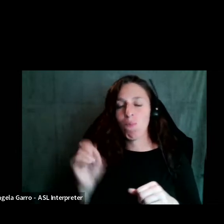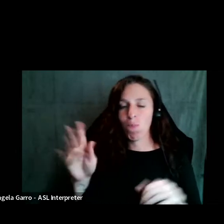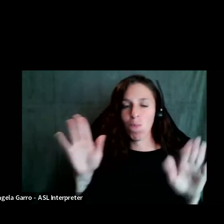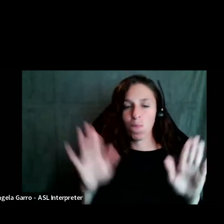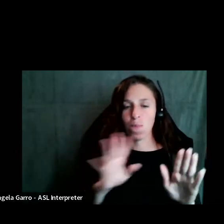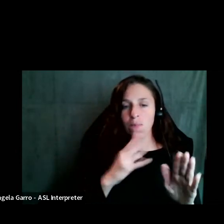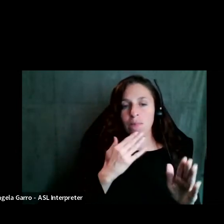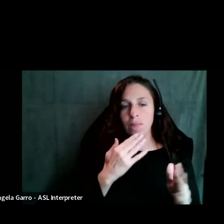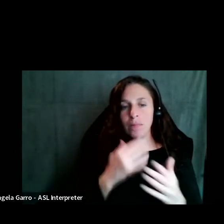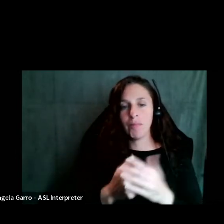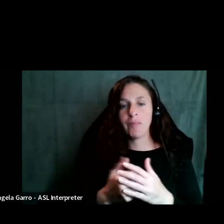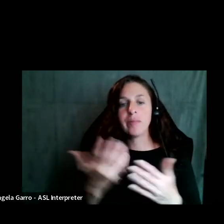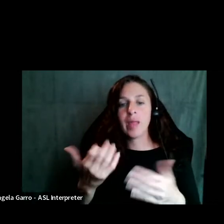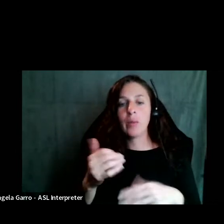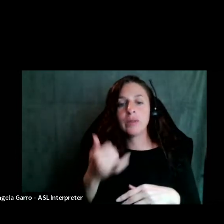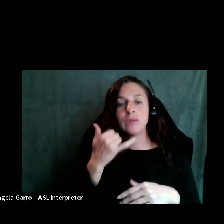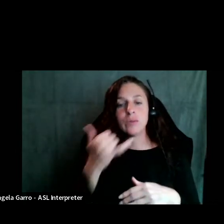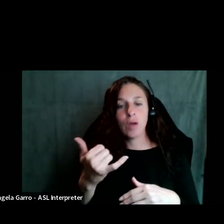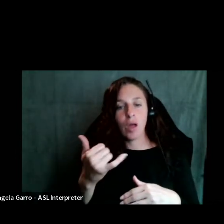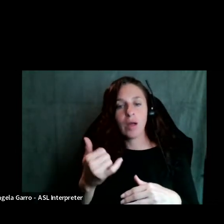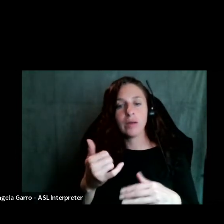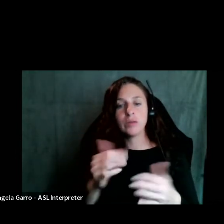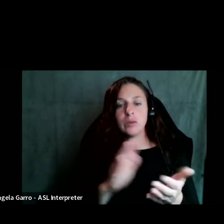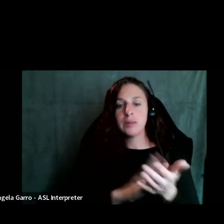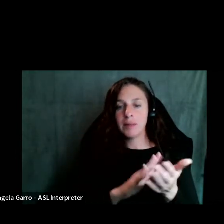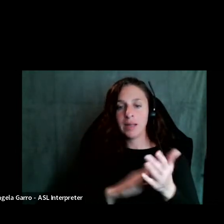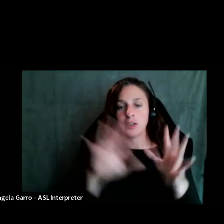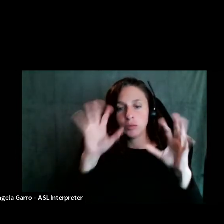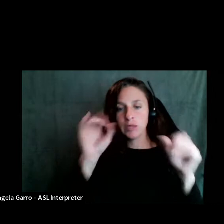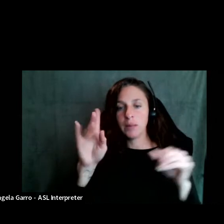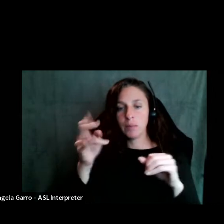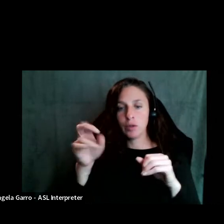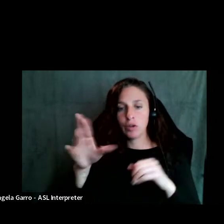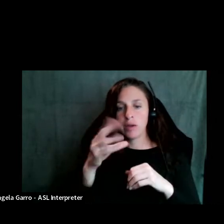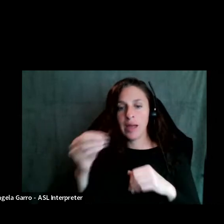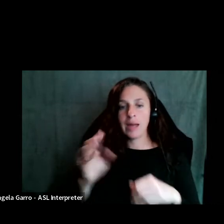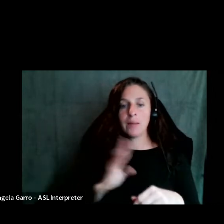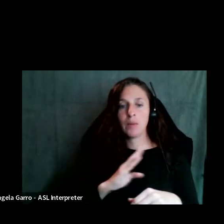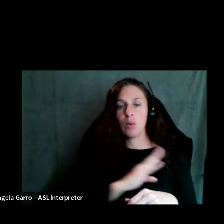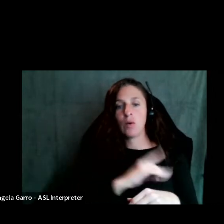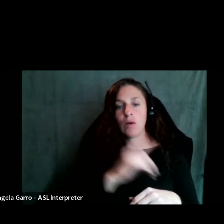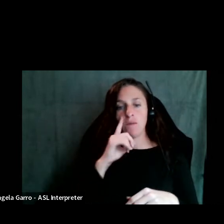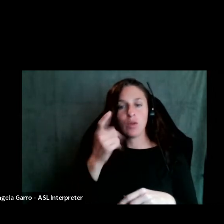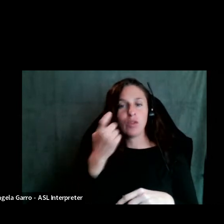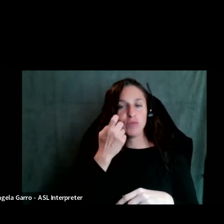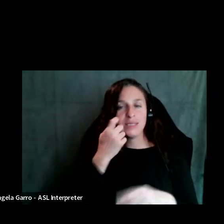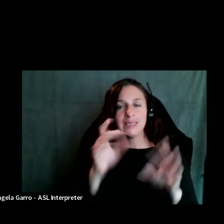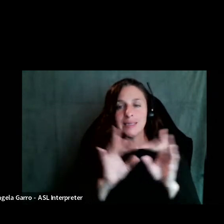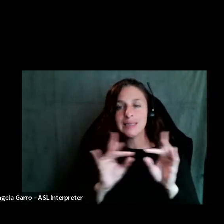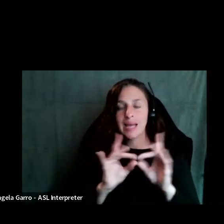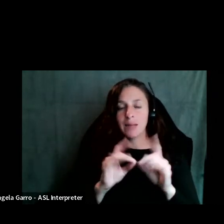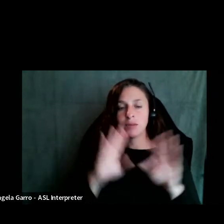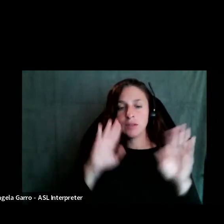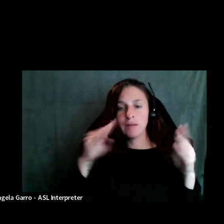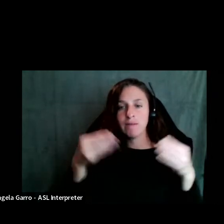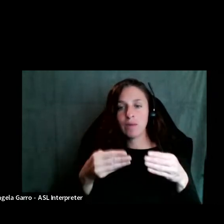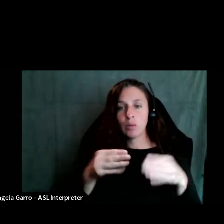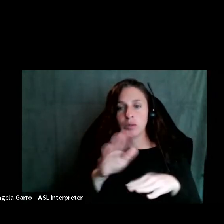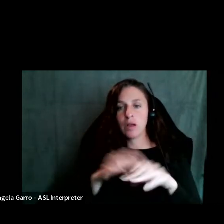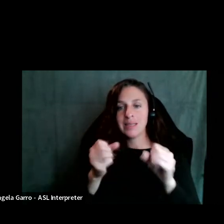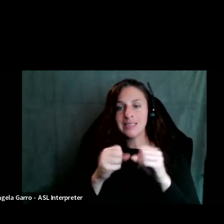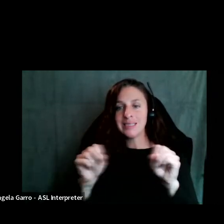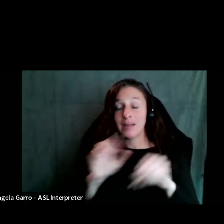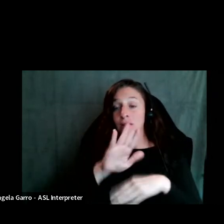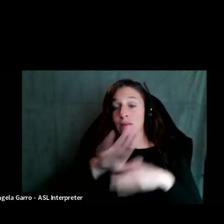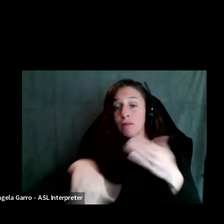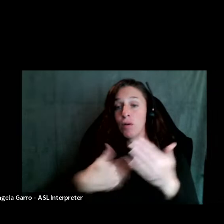thanks. I wanted to call in to commend Superintendent Booker and the board for their recent statement focusing on the safety of